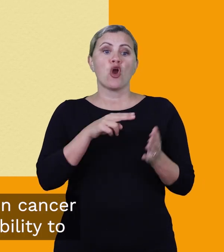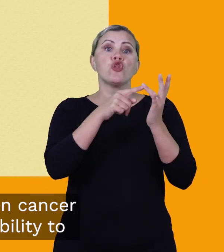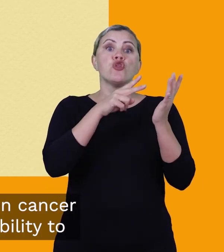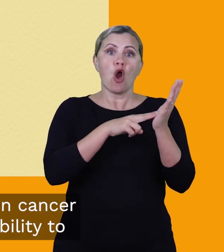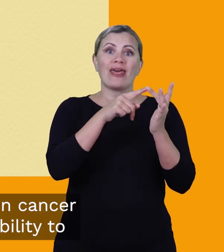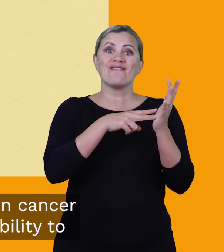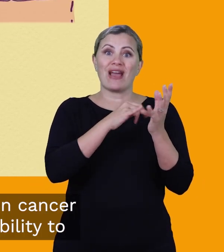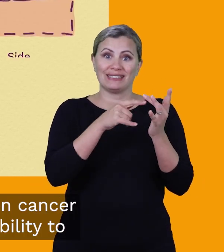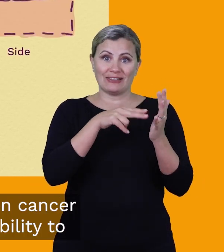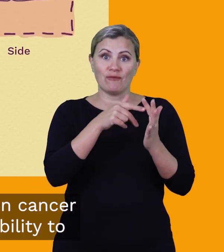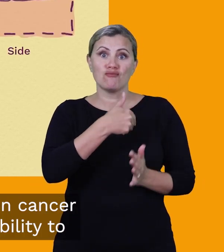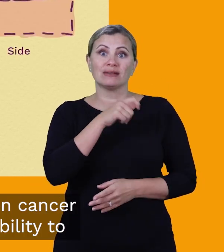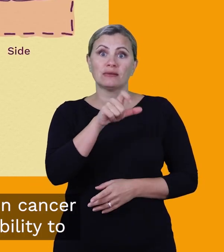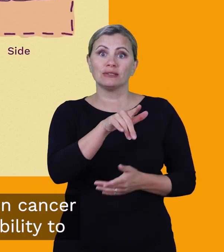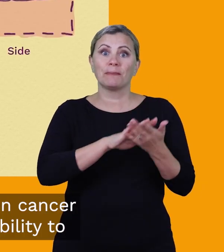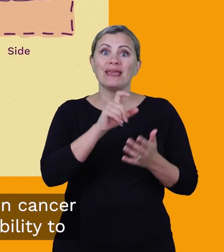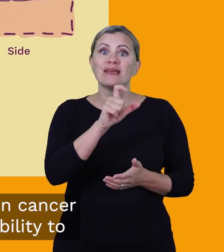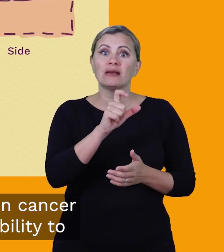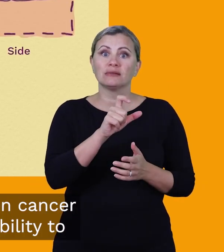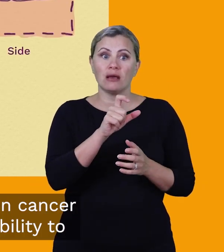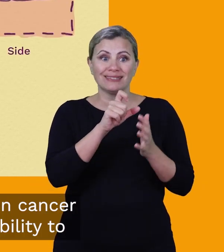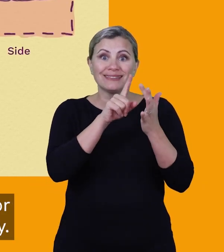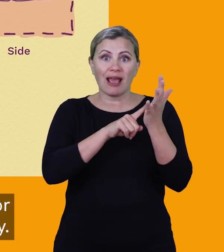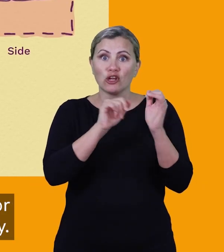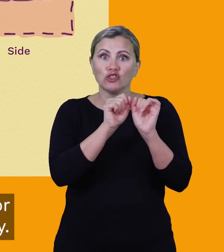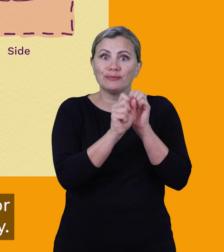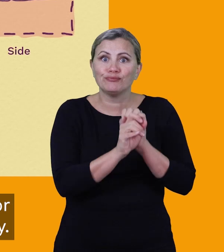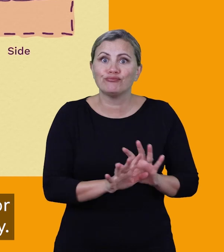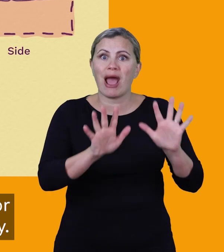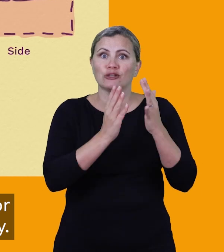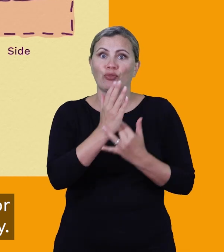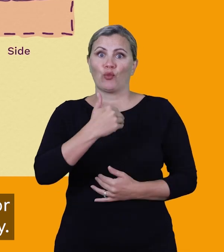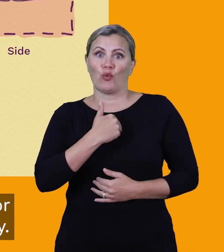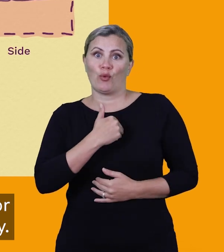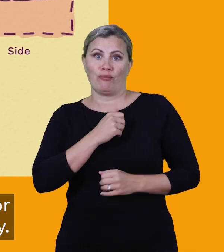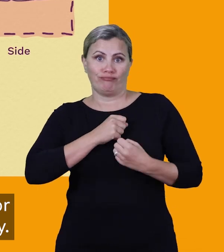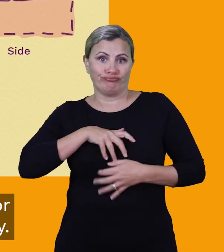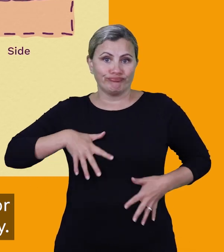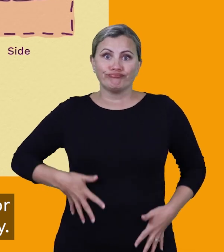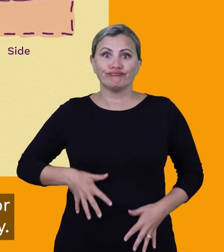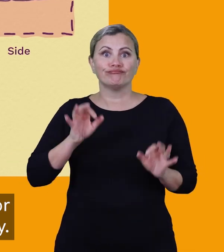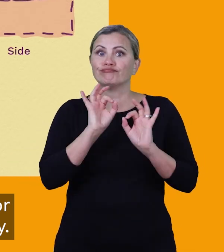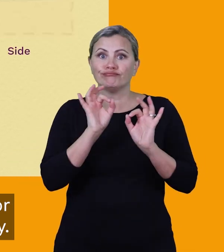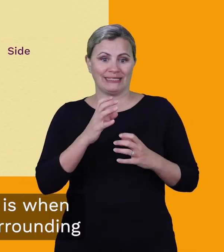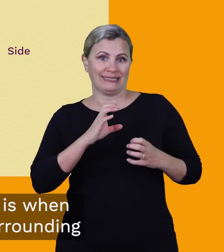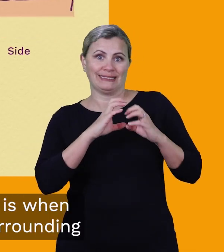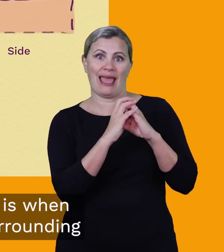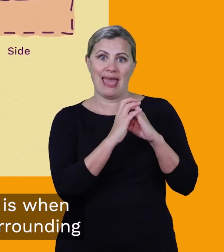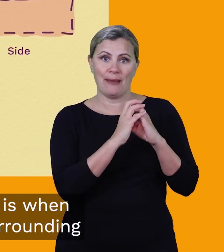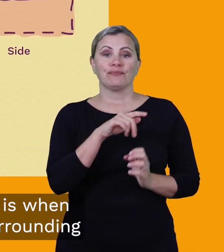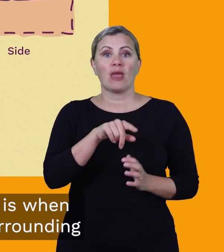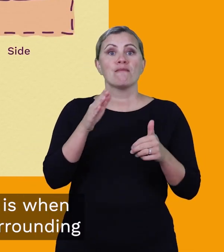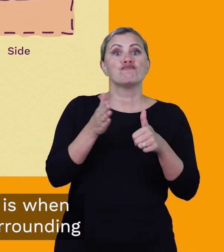Non-invasive breast cancer is when cancer cells haven't yet developed the ability to spread within the breast or to another part of the body.